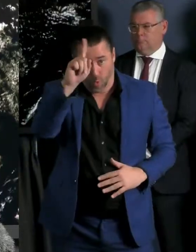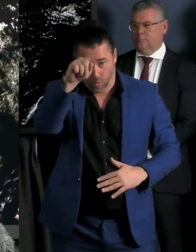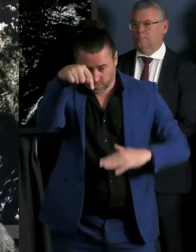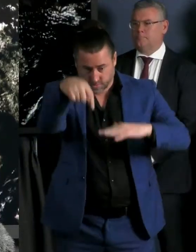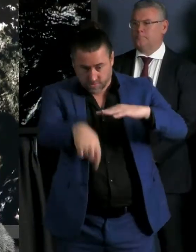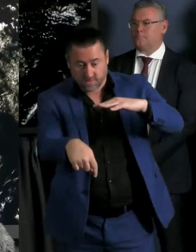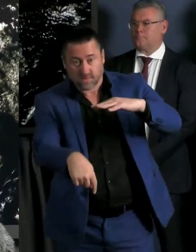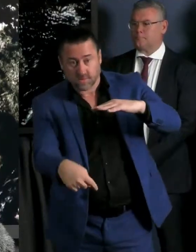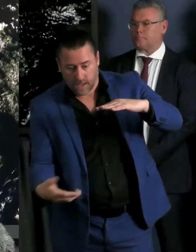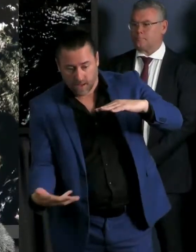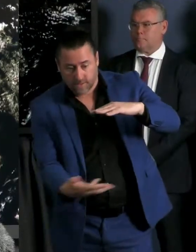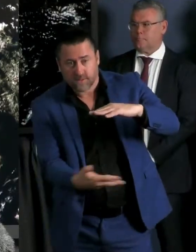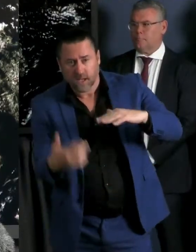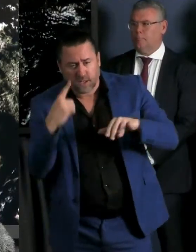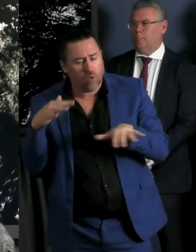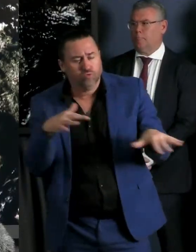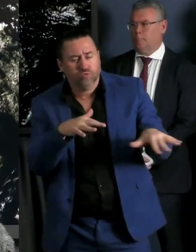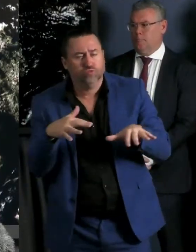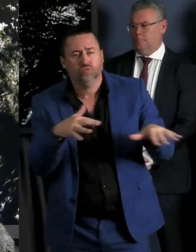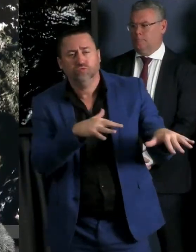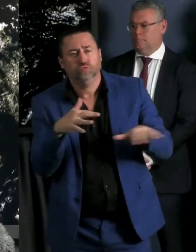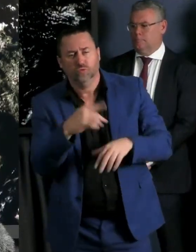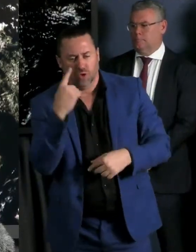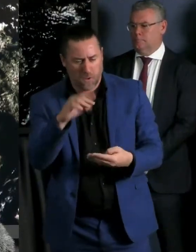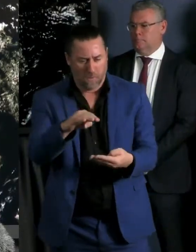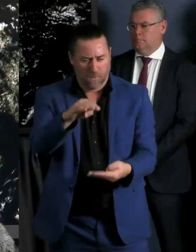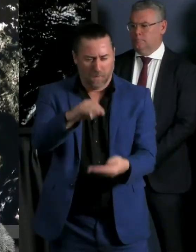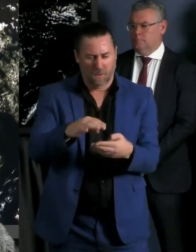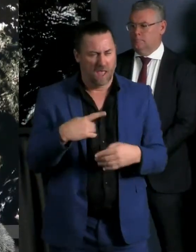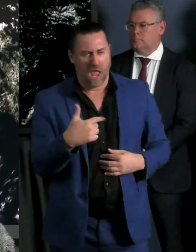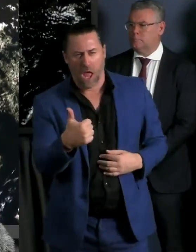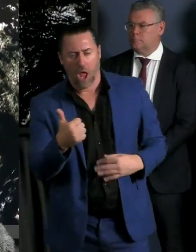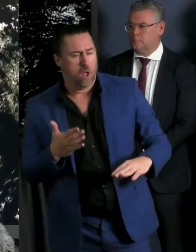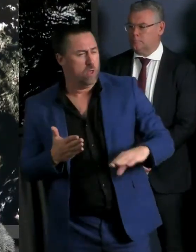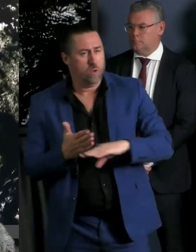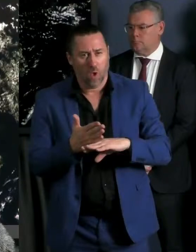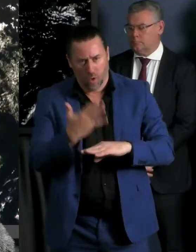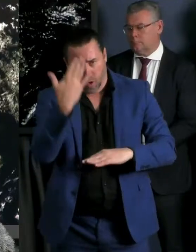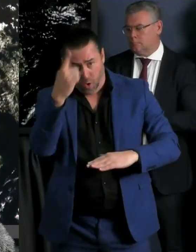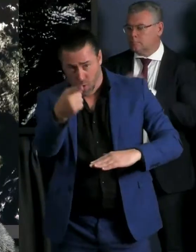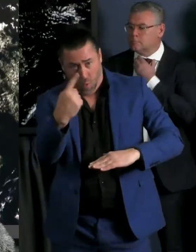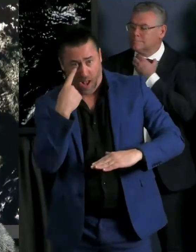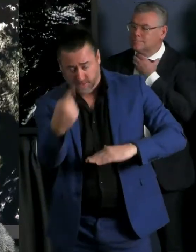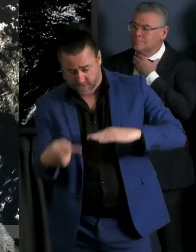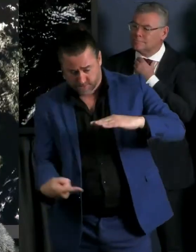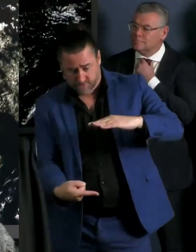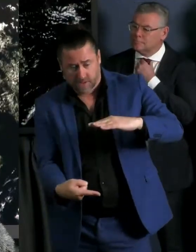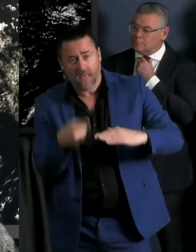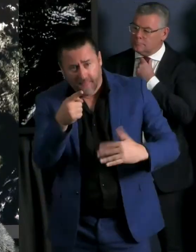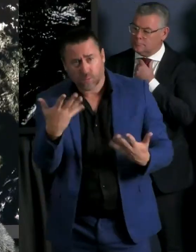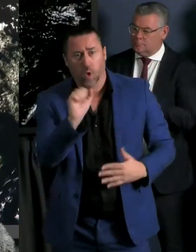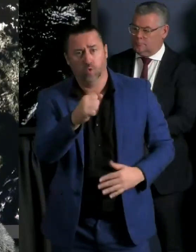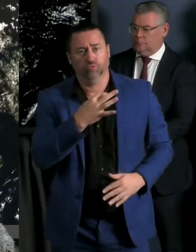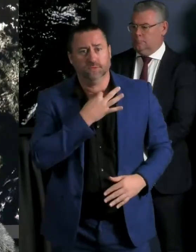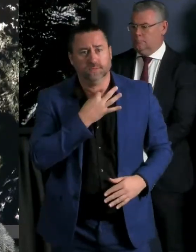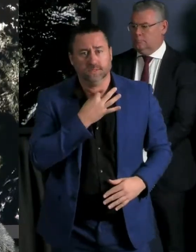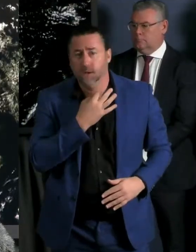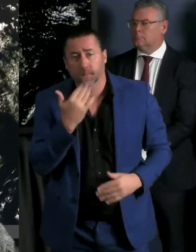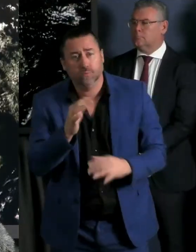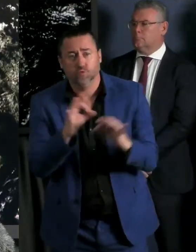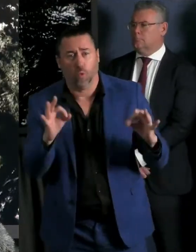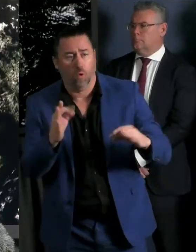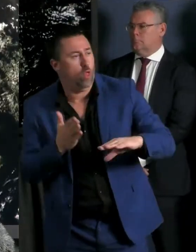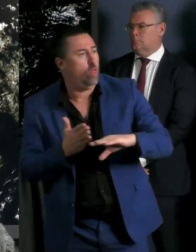the floodwater is moving, but it's what's under the floodwater that also proposes the risk to the community. In the